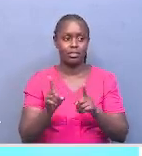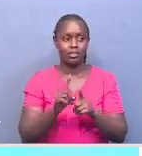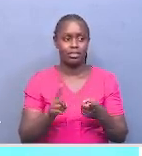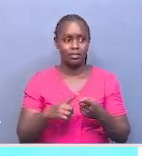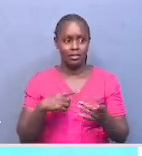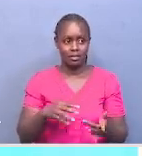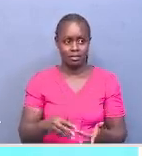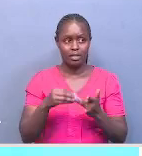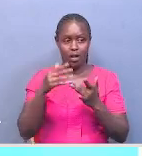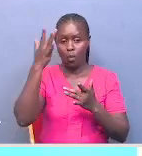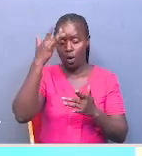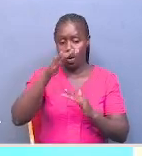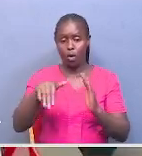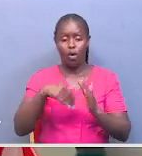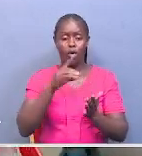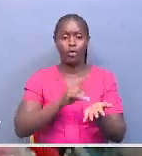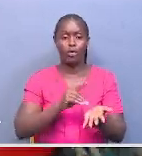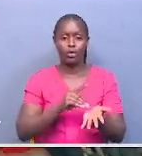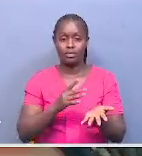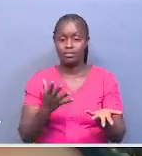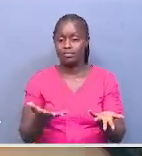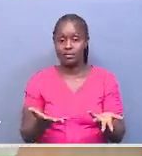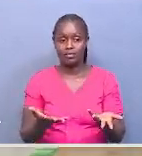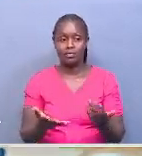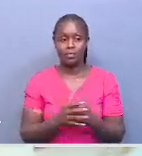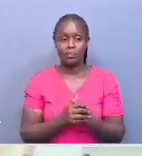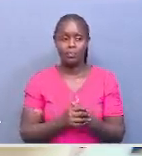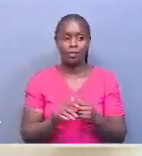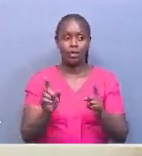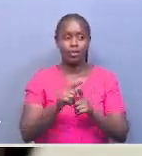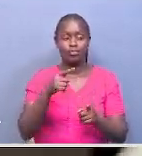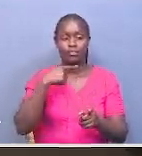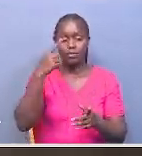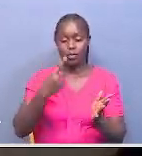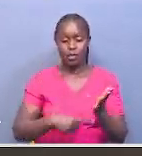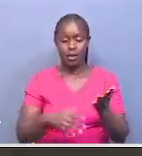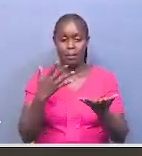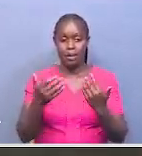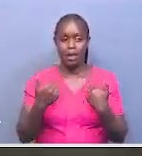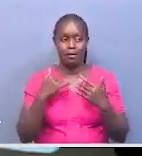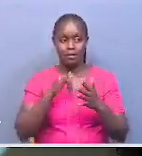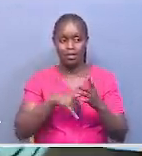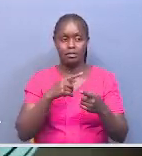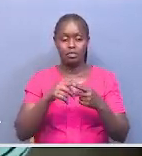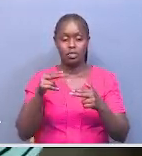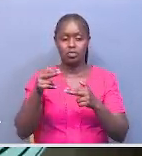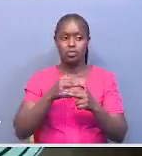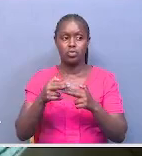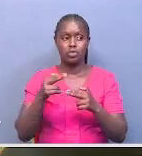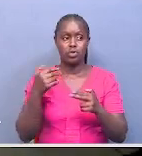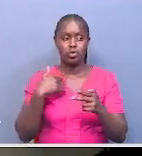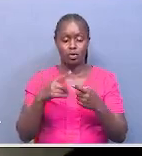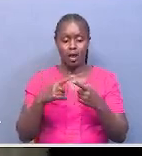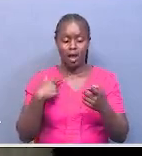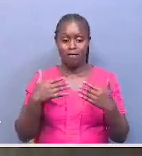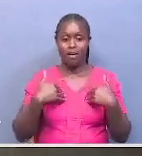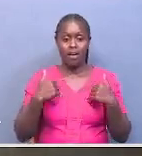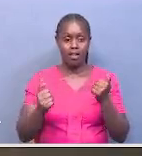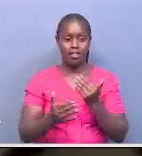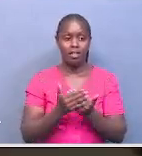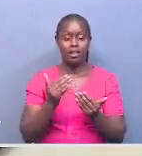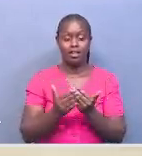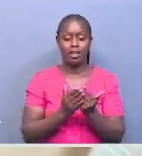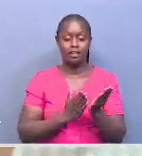specialists because all the doctors who are dismissed were specialists. Further, unionists claim that it may have just been too soon to have devolved healthcare